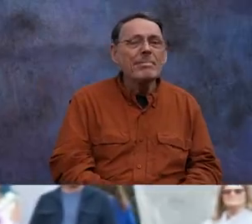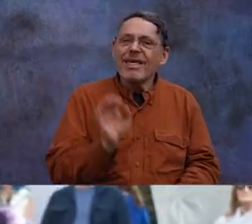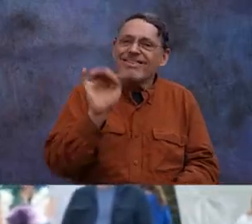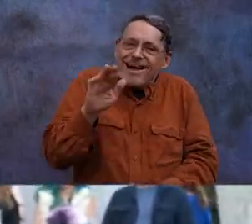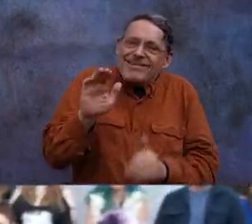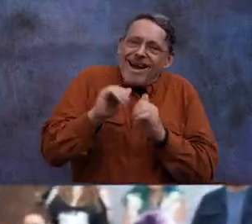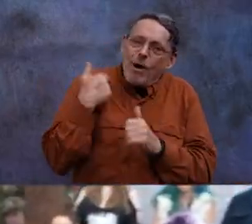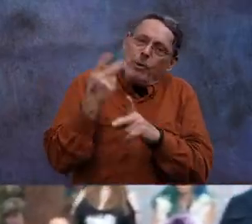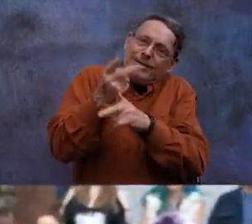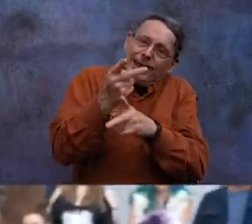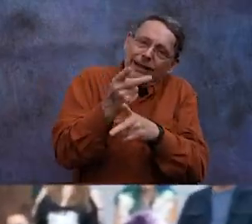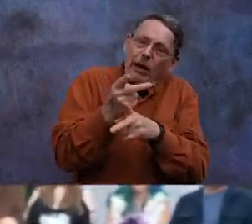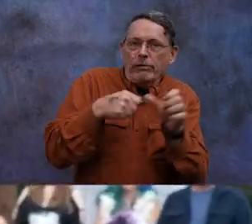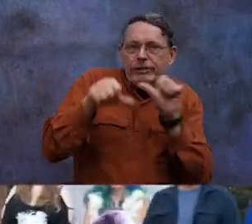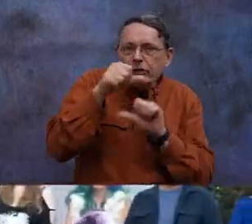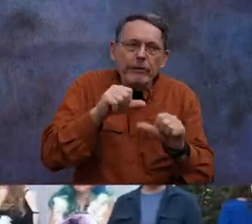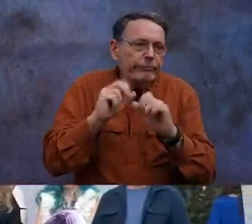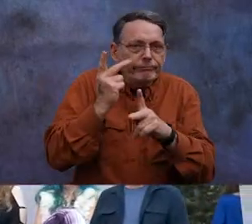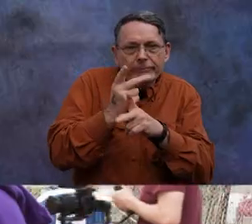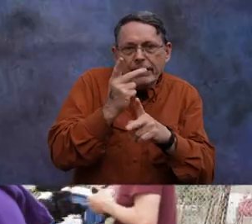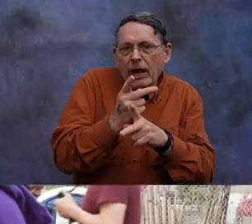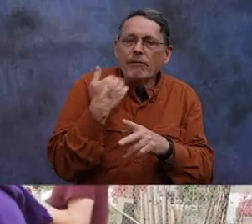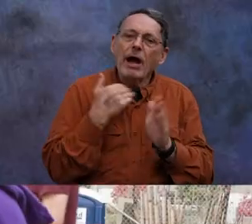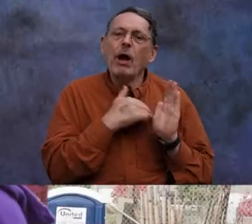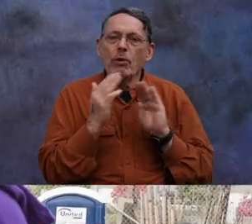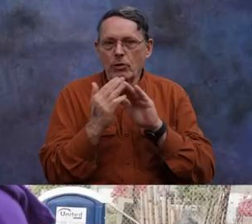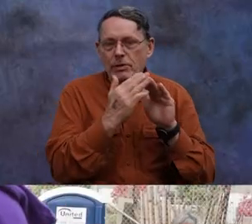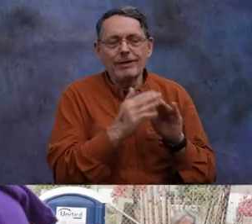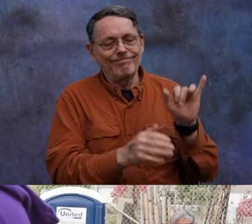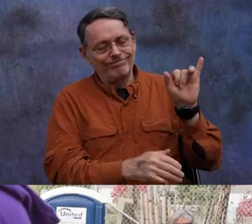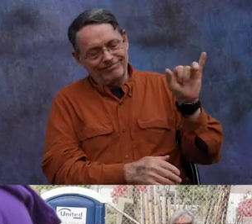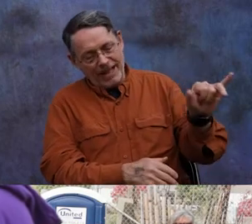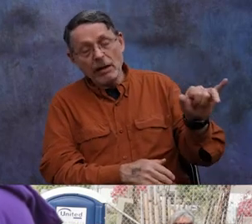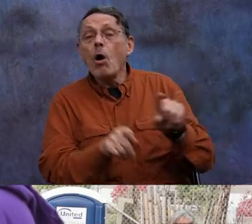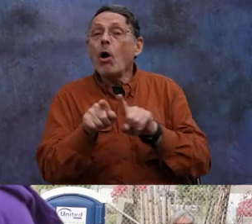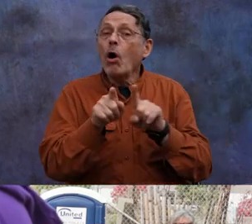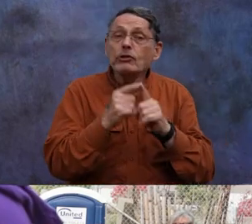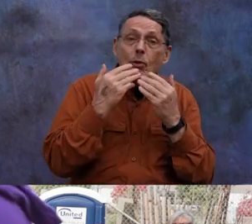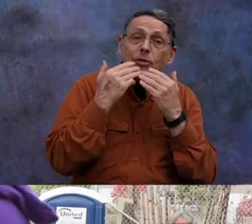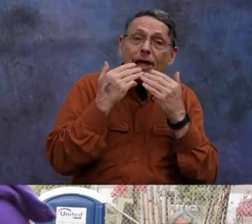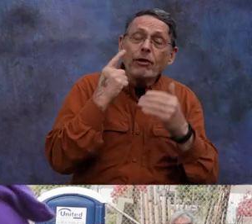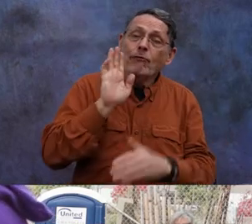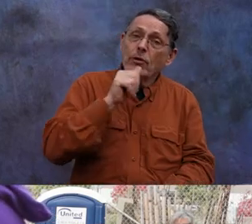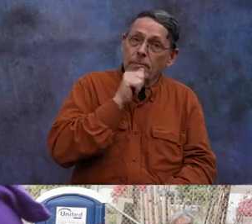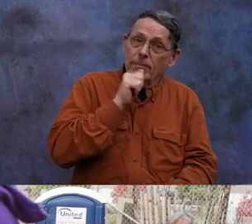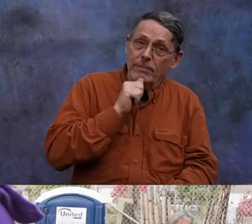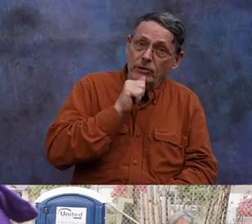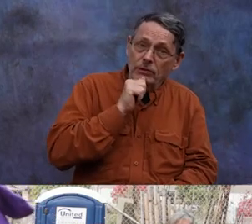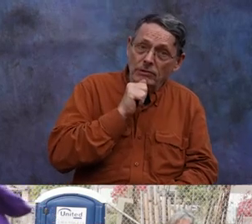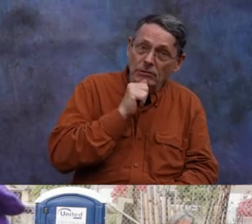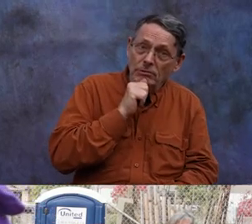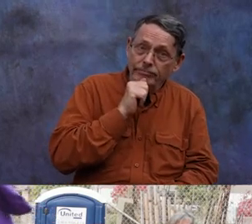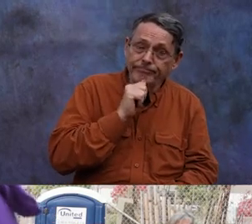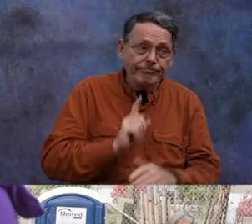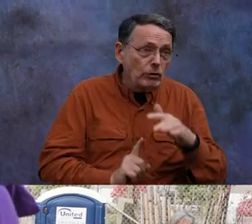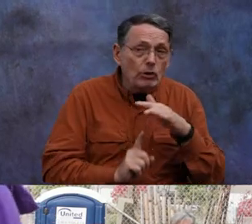take care of our community. Exactly. And also want to thank you all for the patience you showed and showing